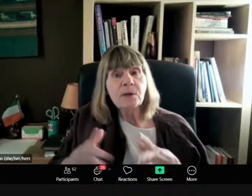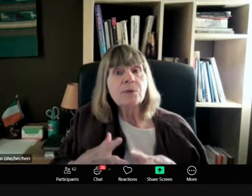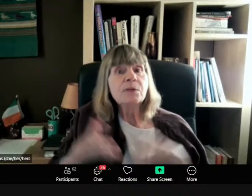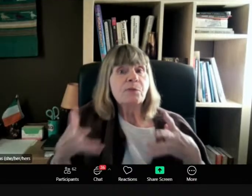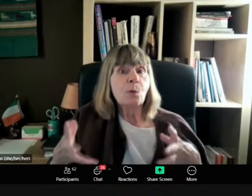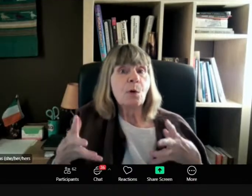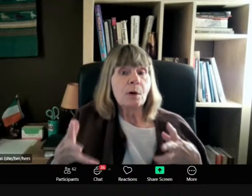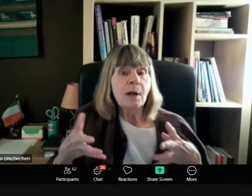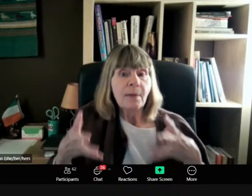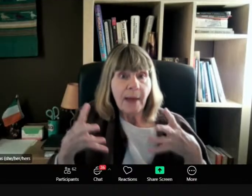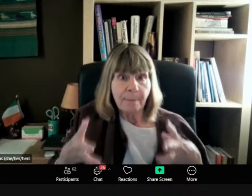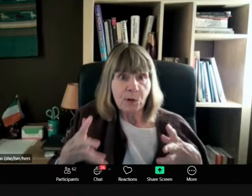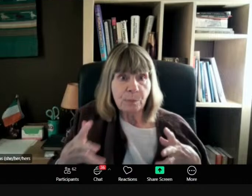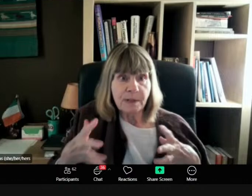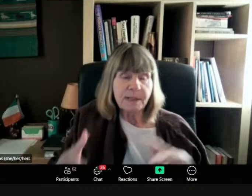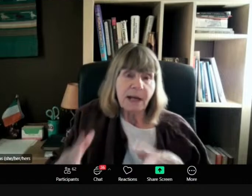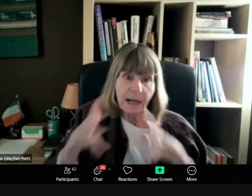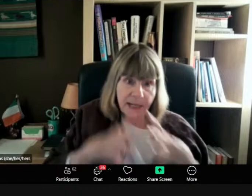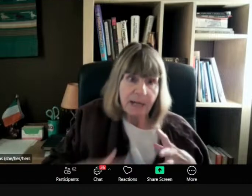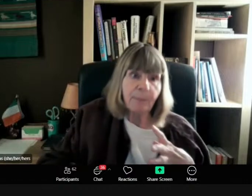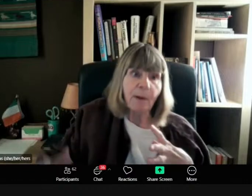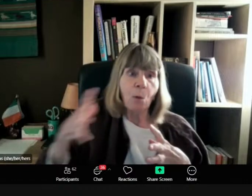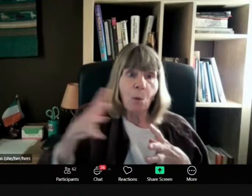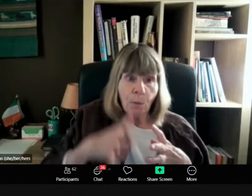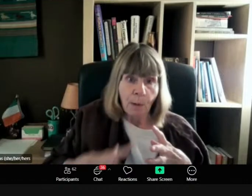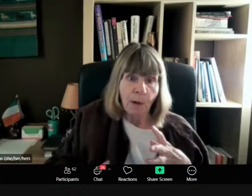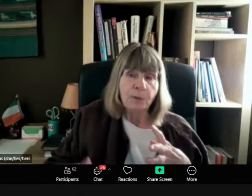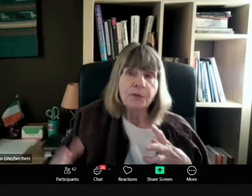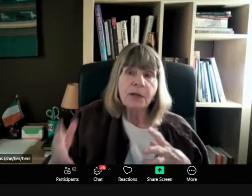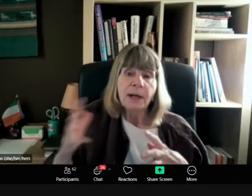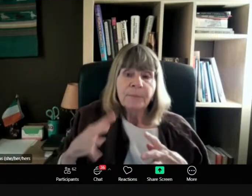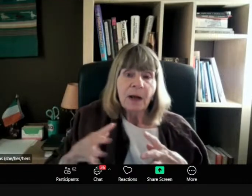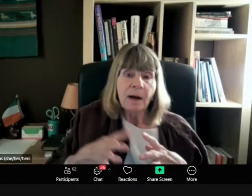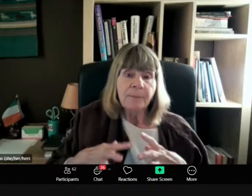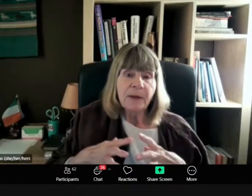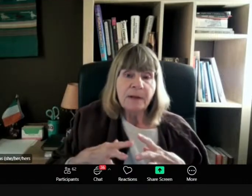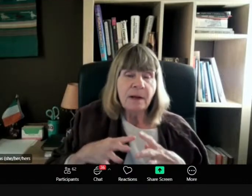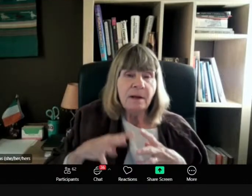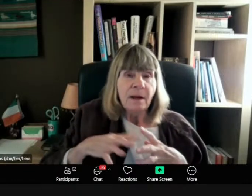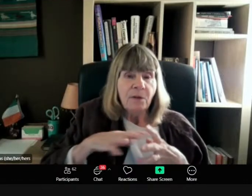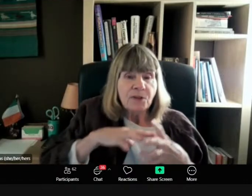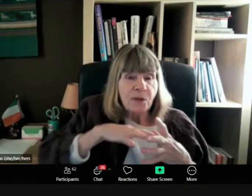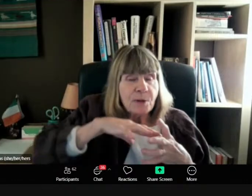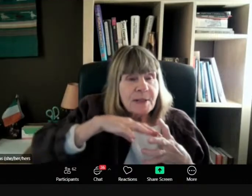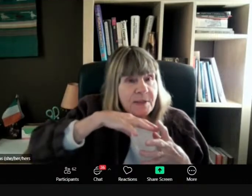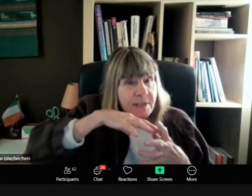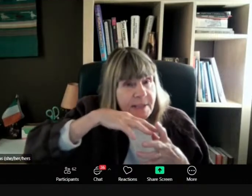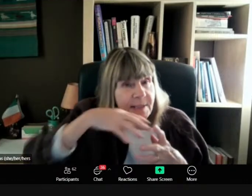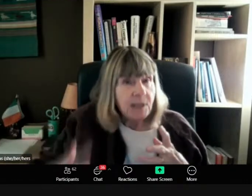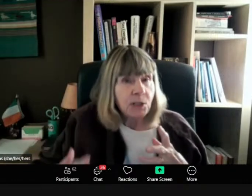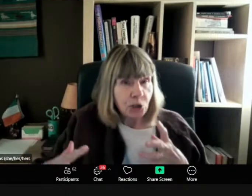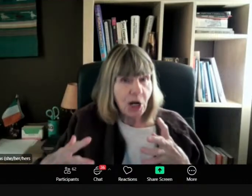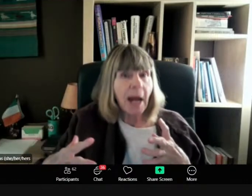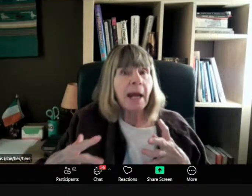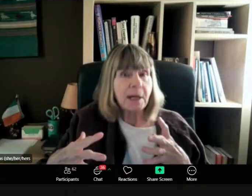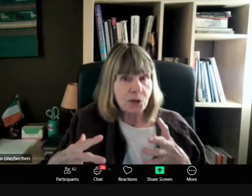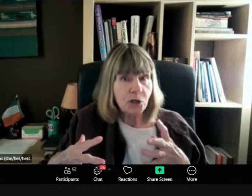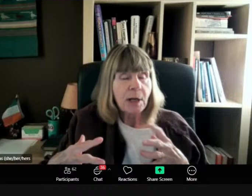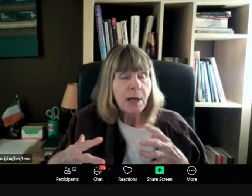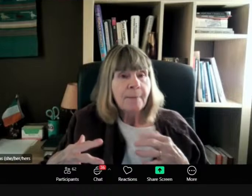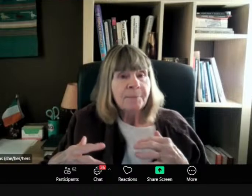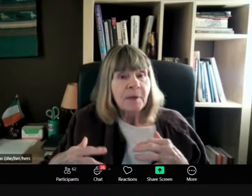that they use for that purpose to kind of keep our hormones. So there isn't this sudden